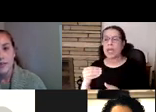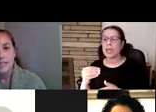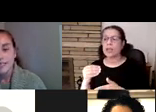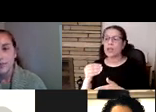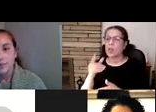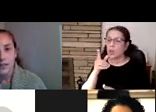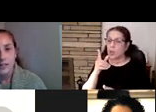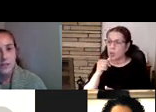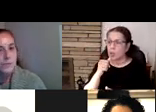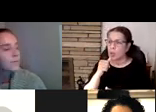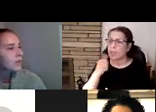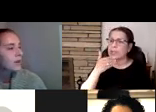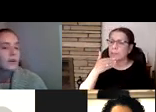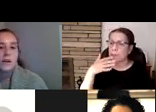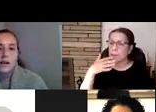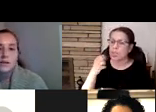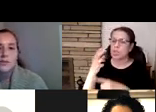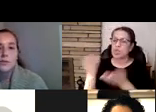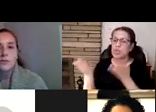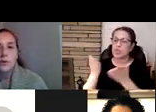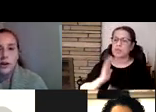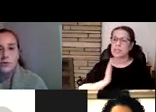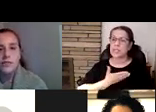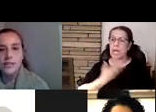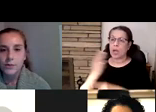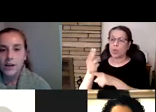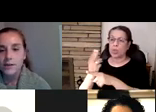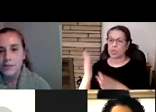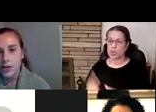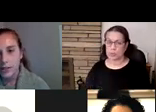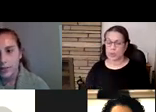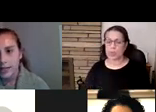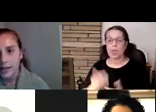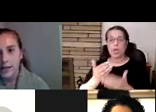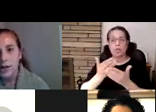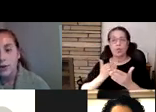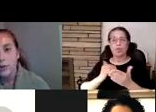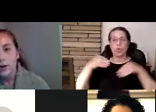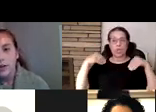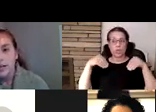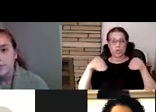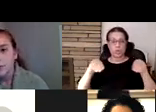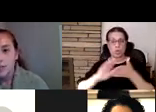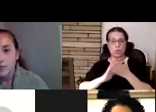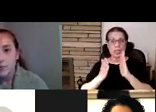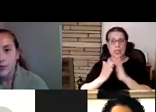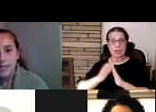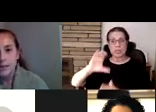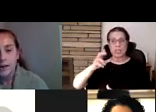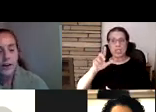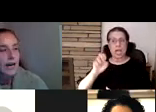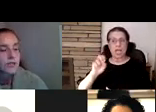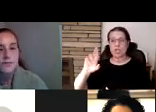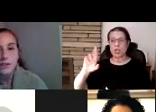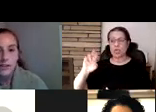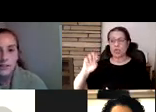better meet the needs of our riders. So before a retailer becomes a Charlie retailer, we will collect information from the